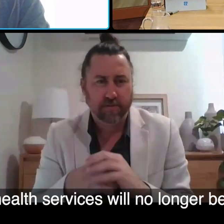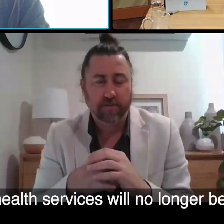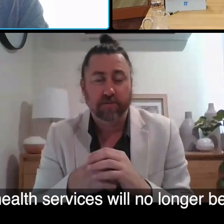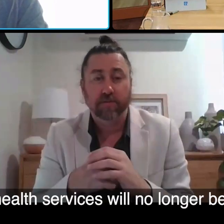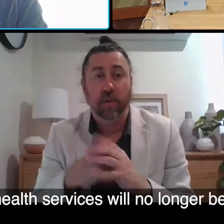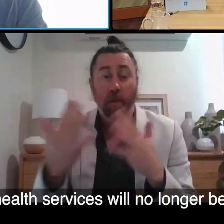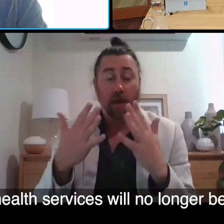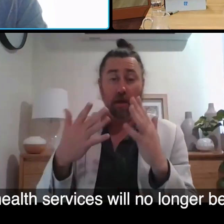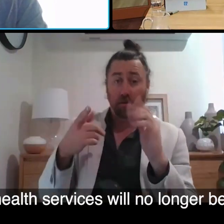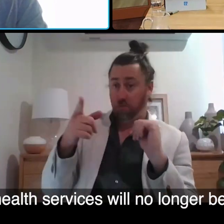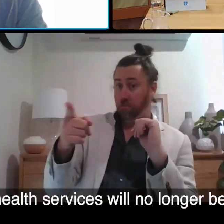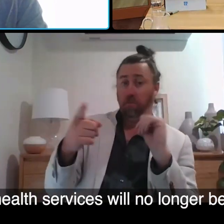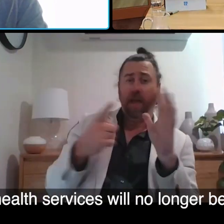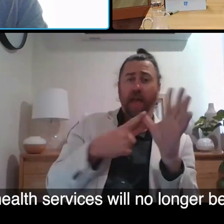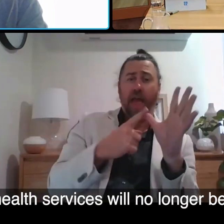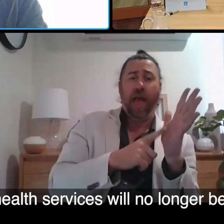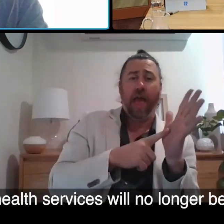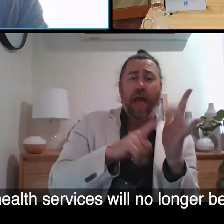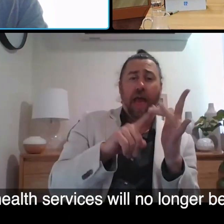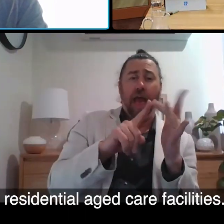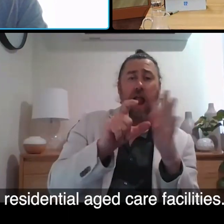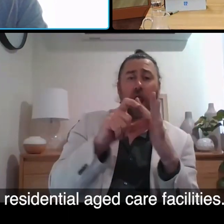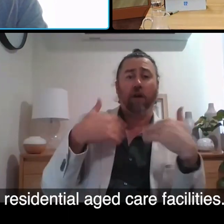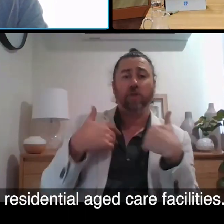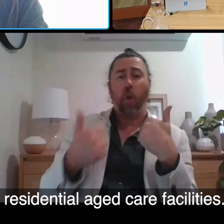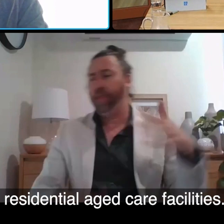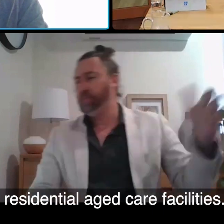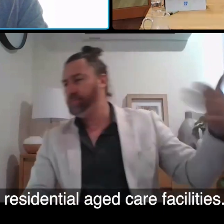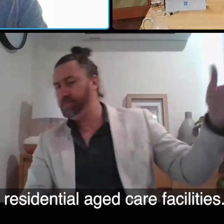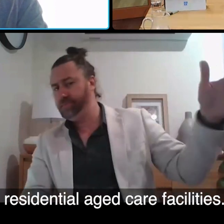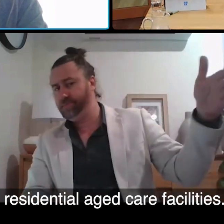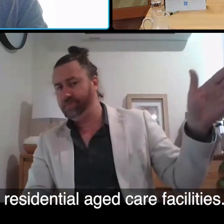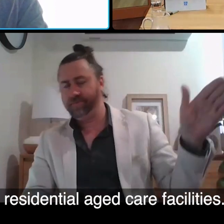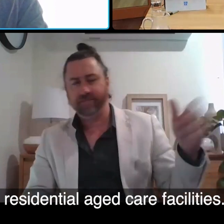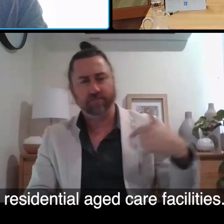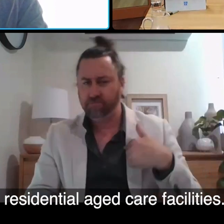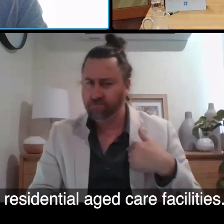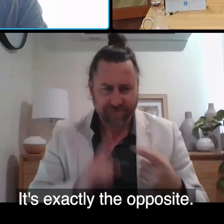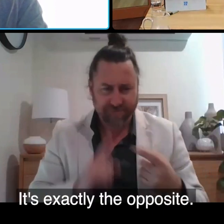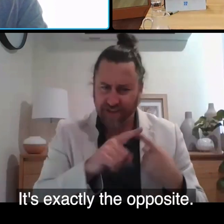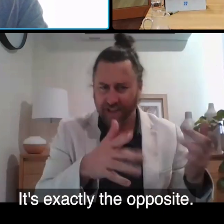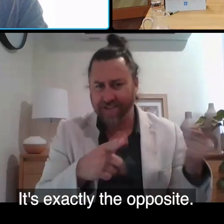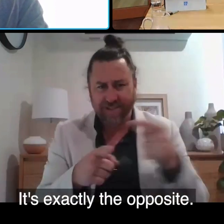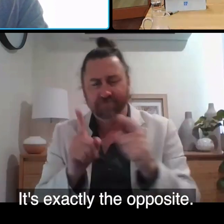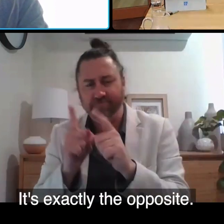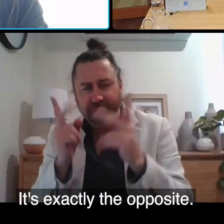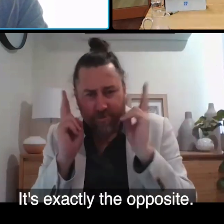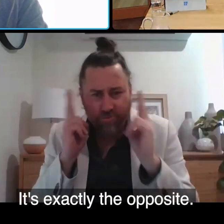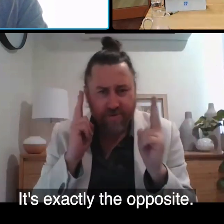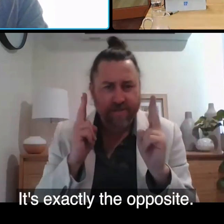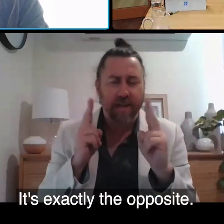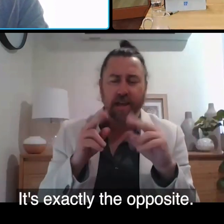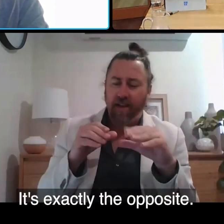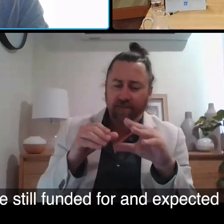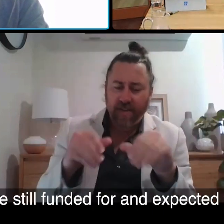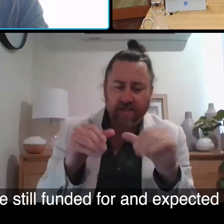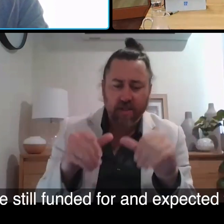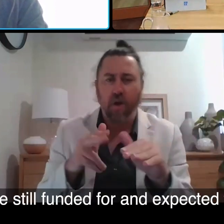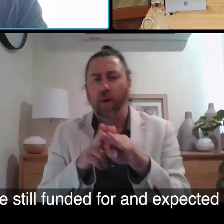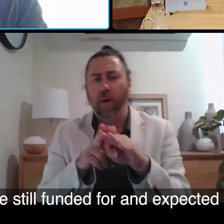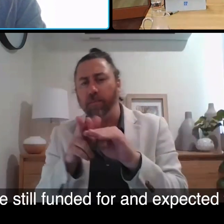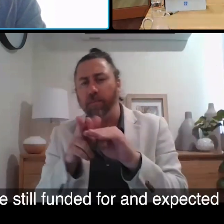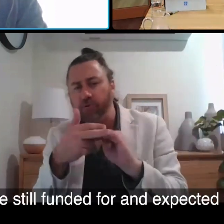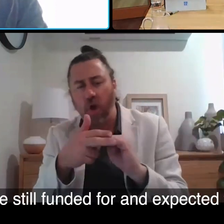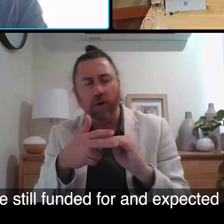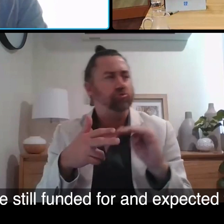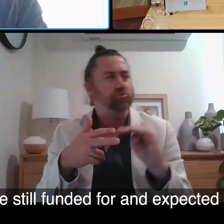expectation is that allied health services will no longer be provided in residential aged care facilities. It's exactly the opposite.